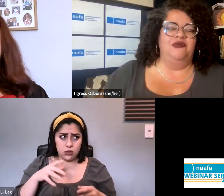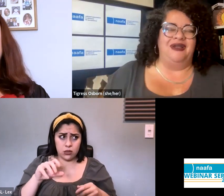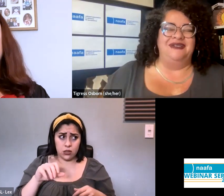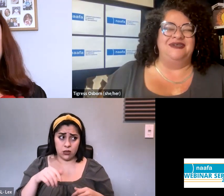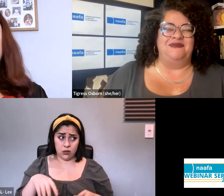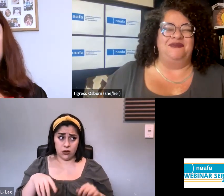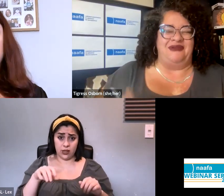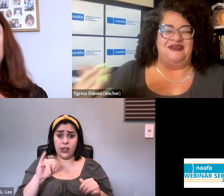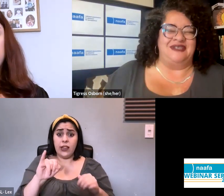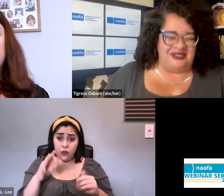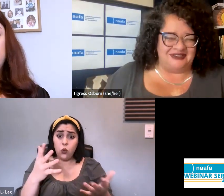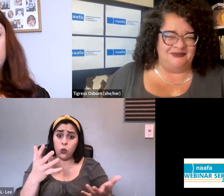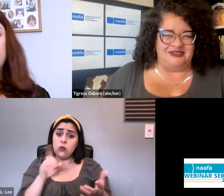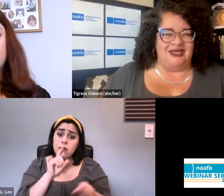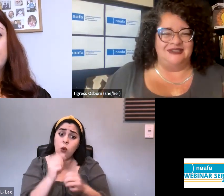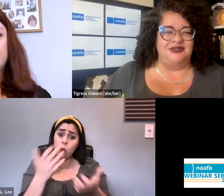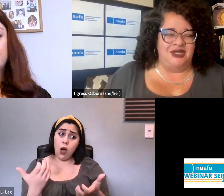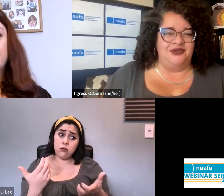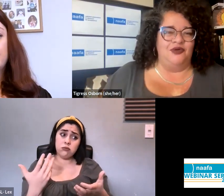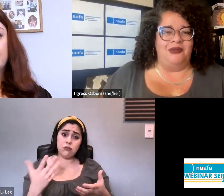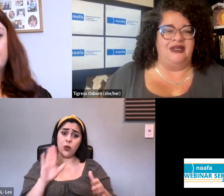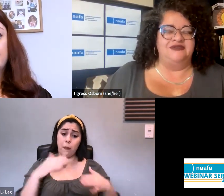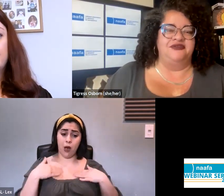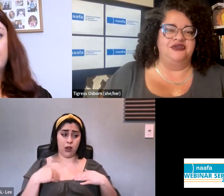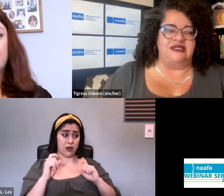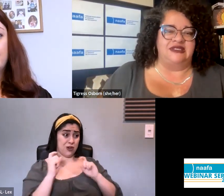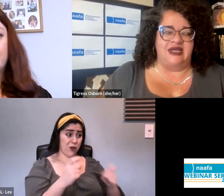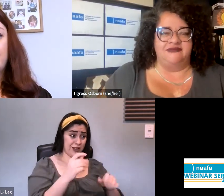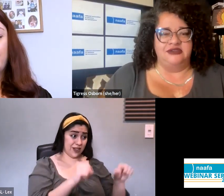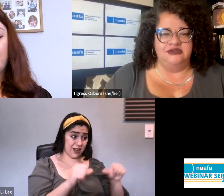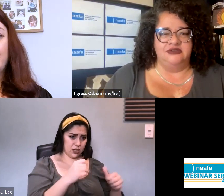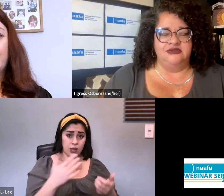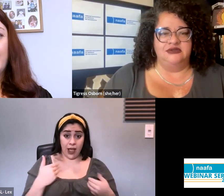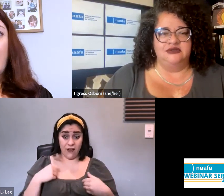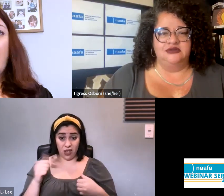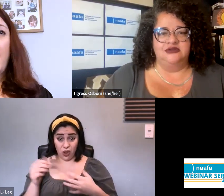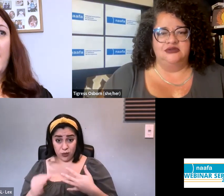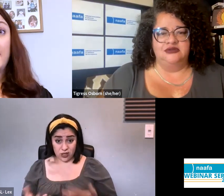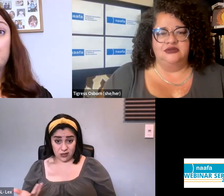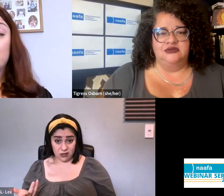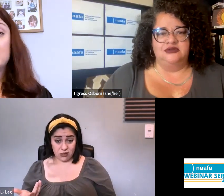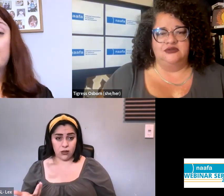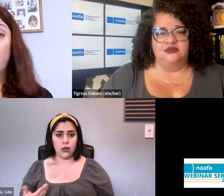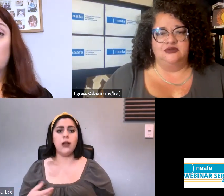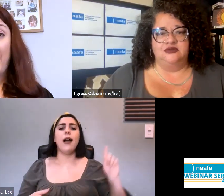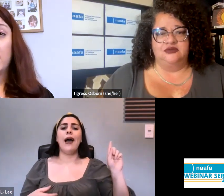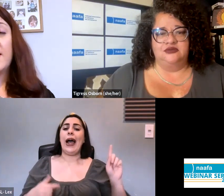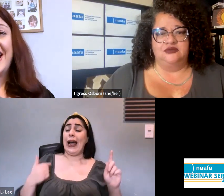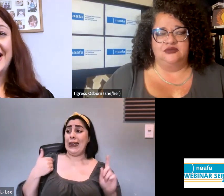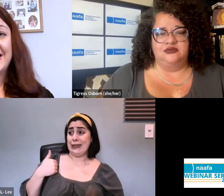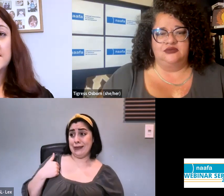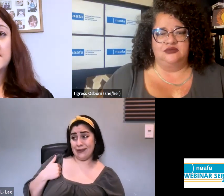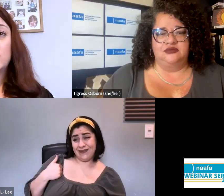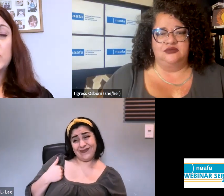you want your body to benefit science besides donate your whole body for use as a cadaver? I personally am not aware